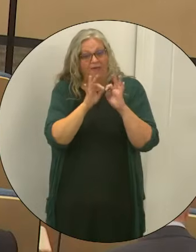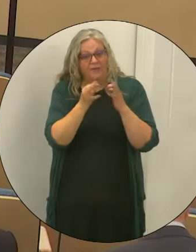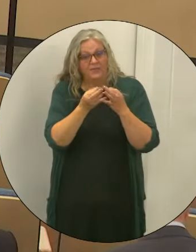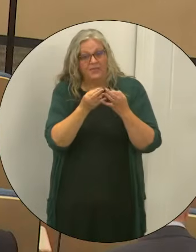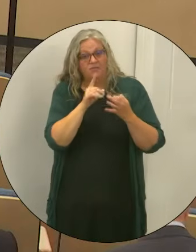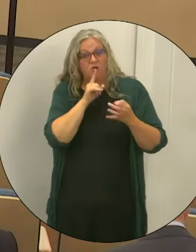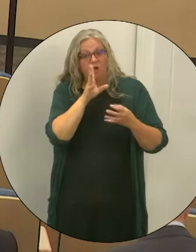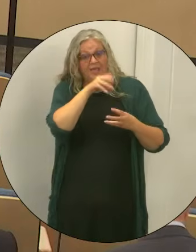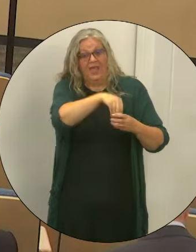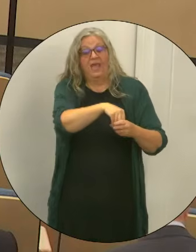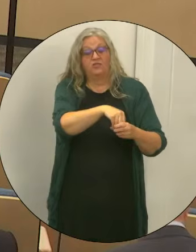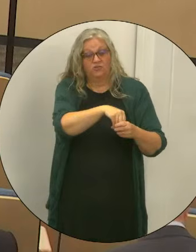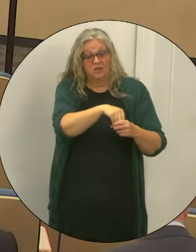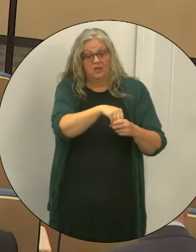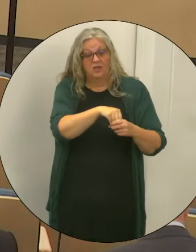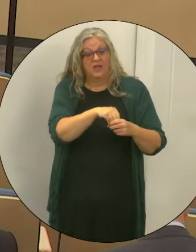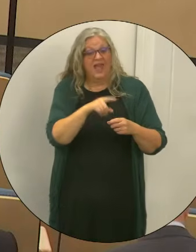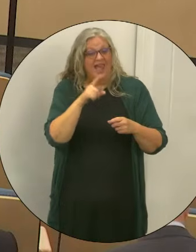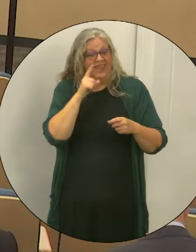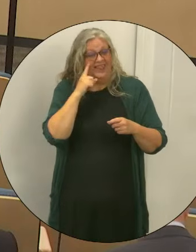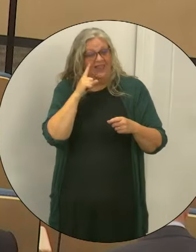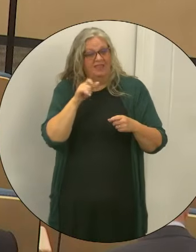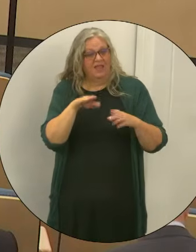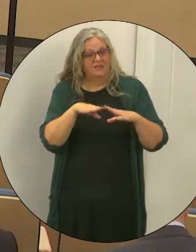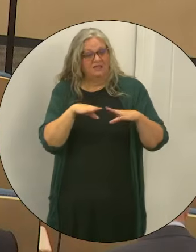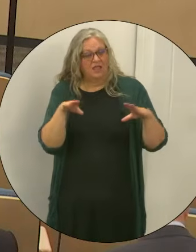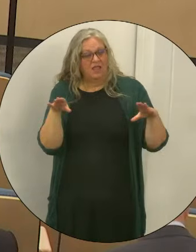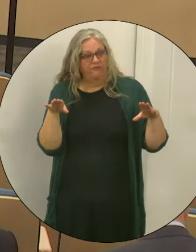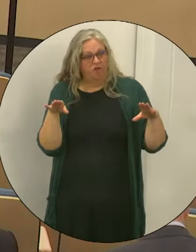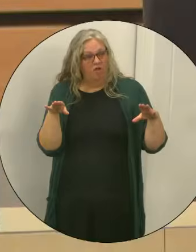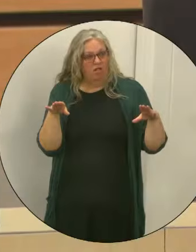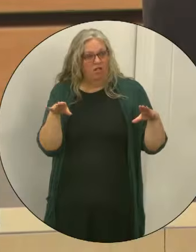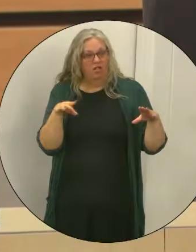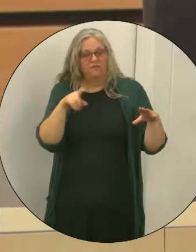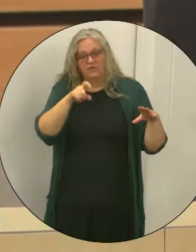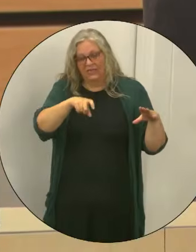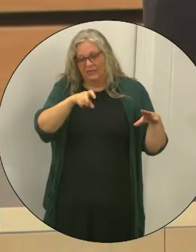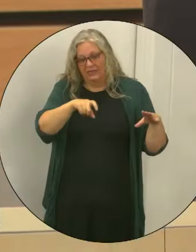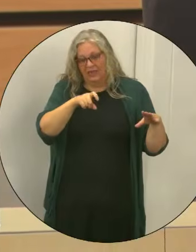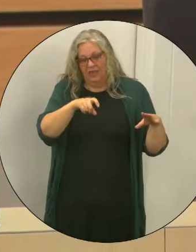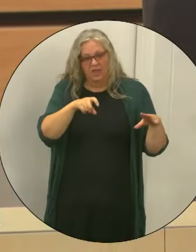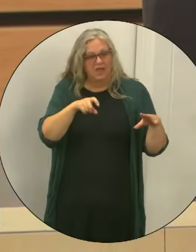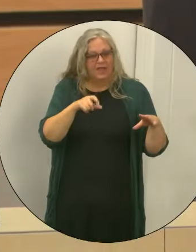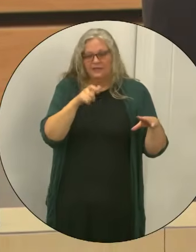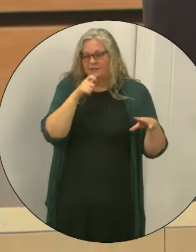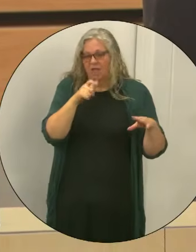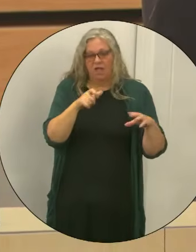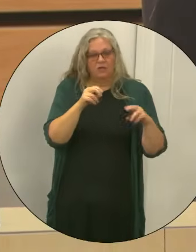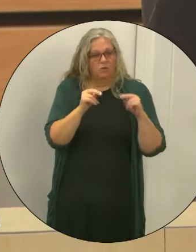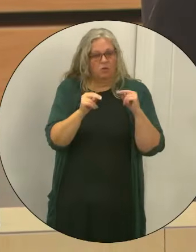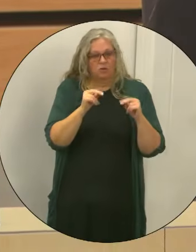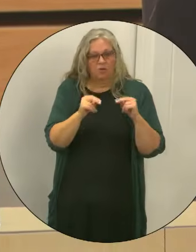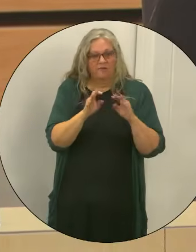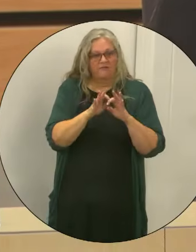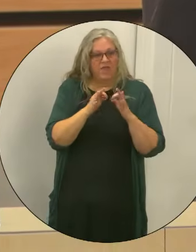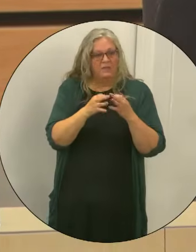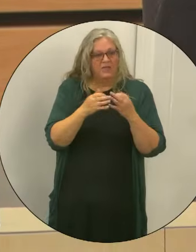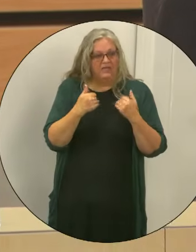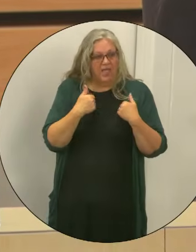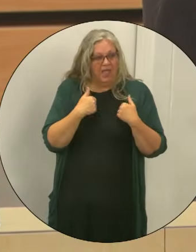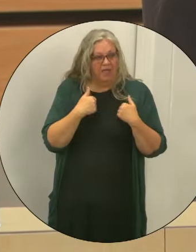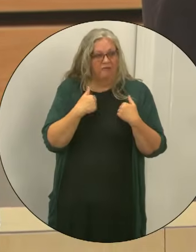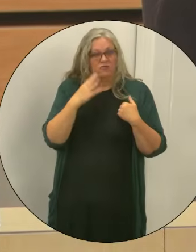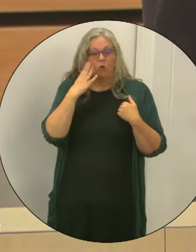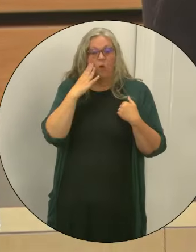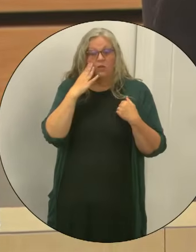engaged. And so I think that's the level of its necessity. It's like a non-negotiable. Our families have funds of knowledge about